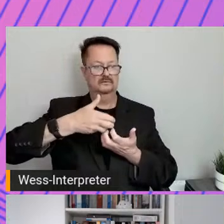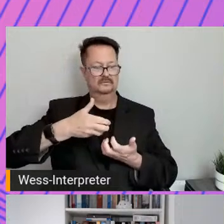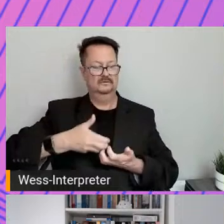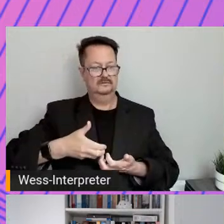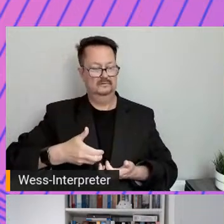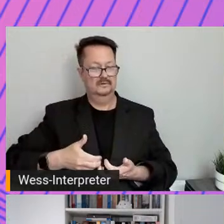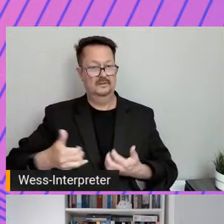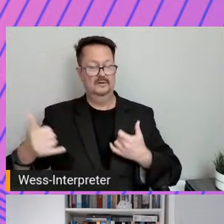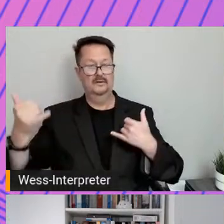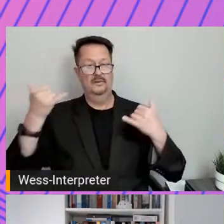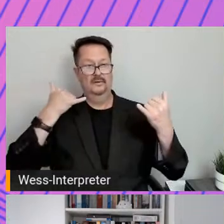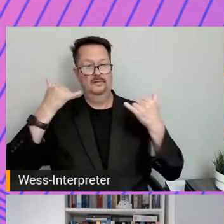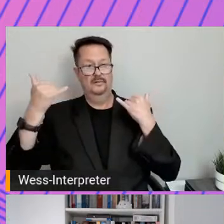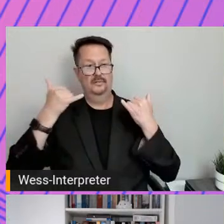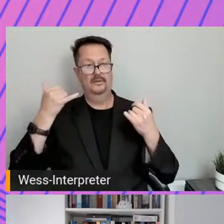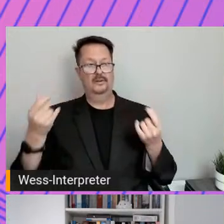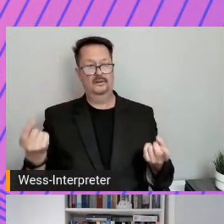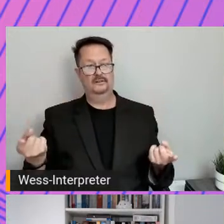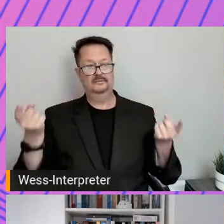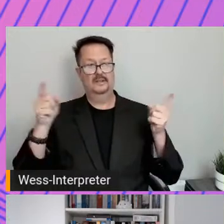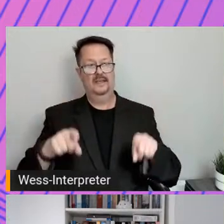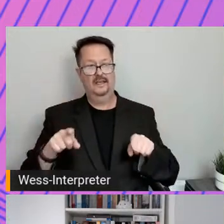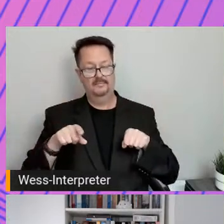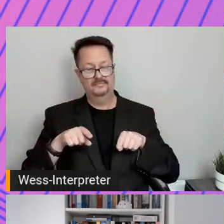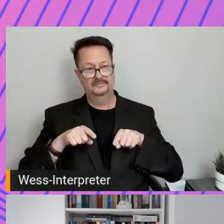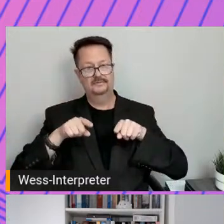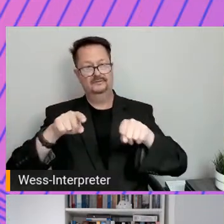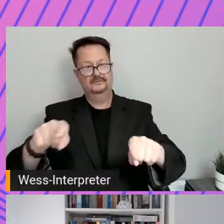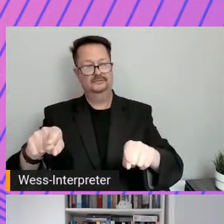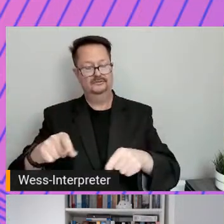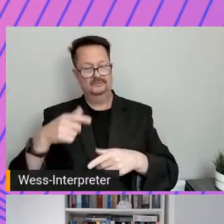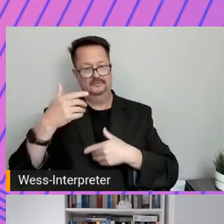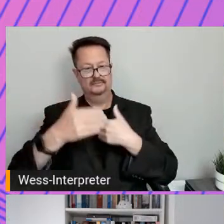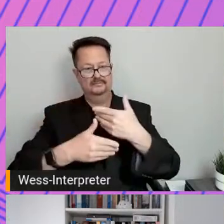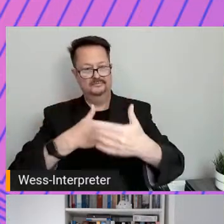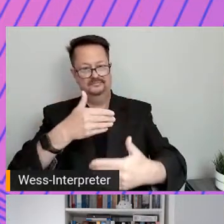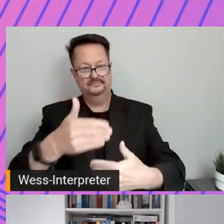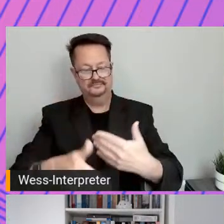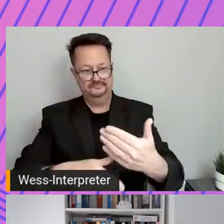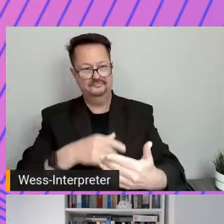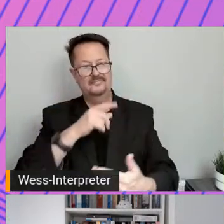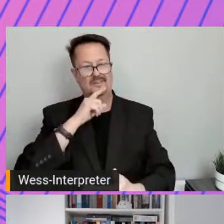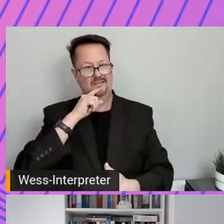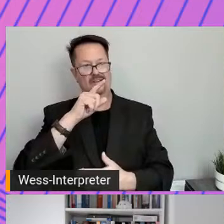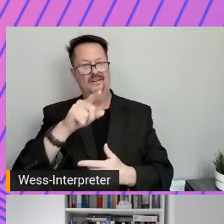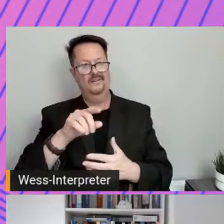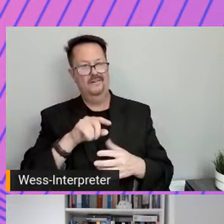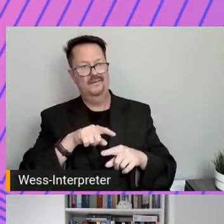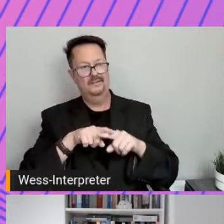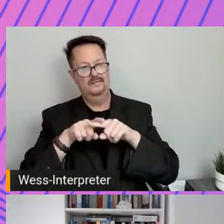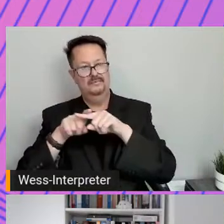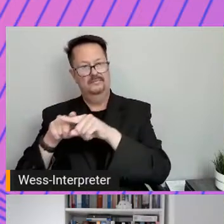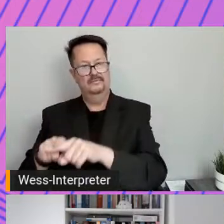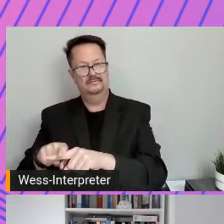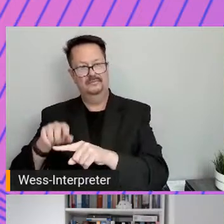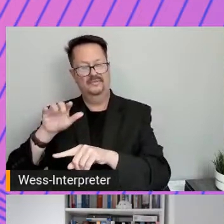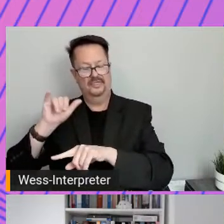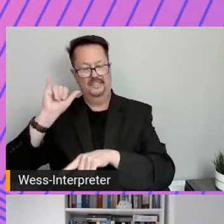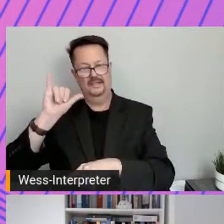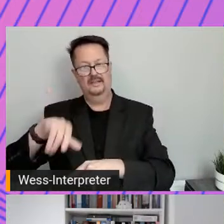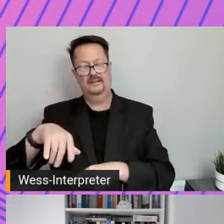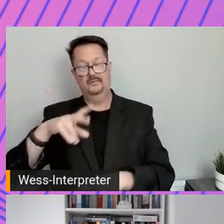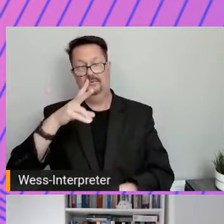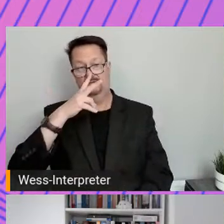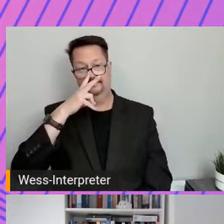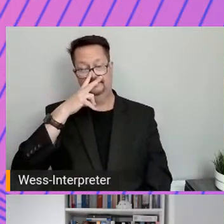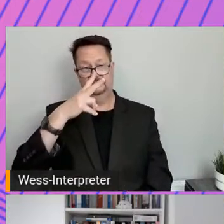calls that happen inside of this function are prepended by this word await. And so we see every